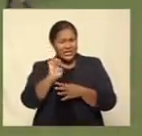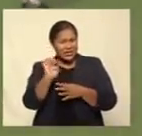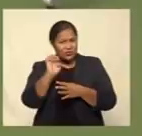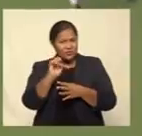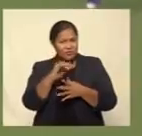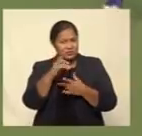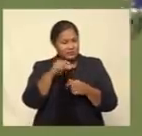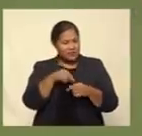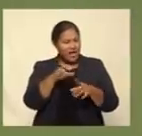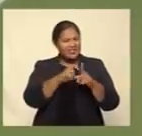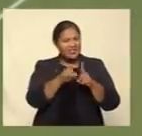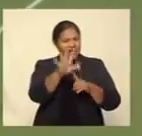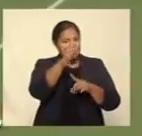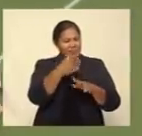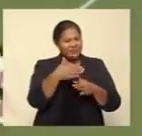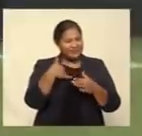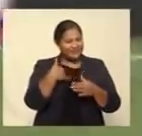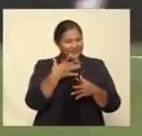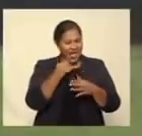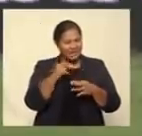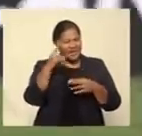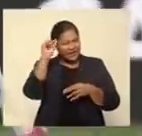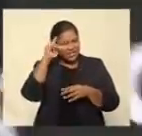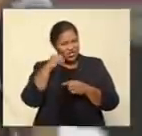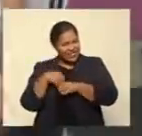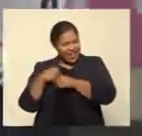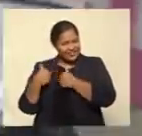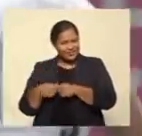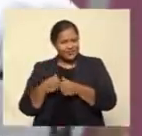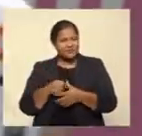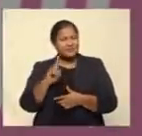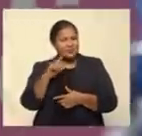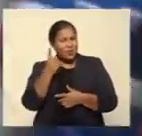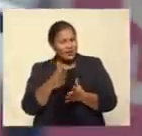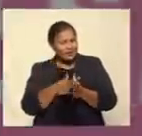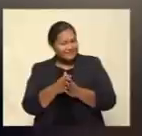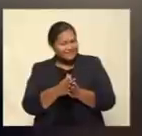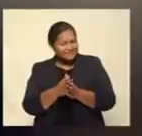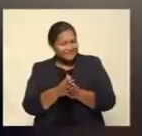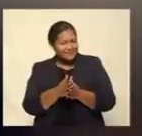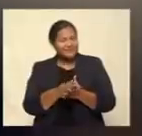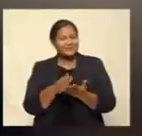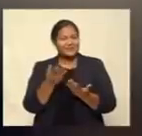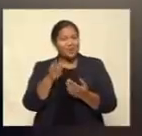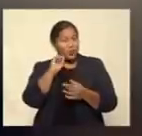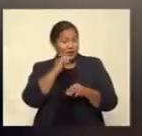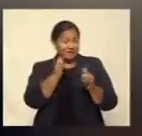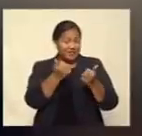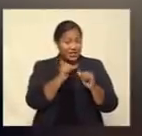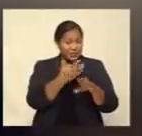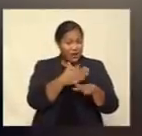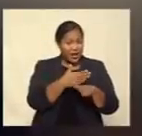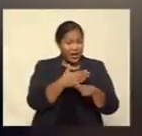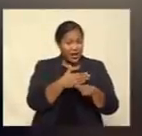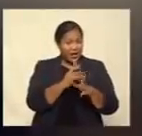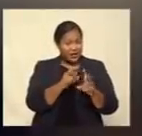native always has Fiji at heart. That's one of the things I'm looking forward to at the end of my career, to come back